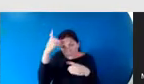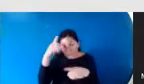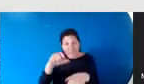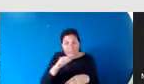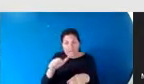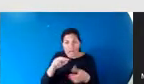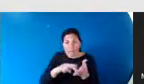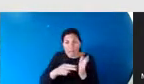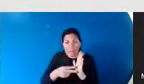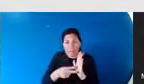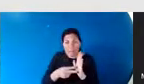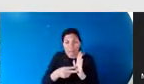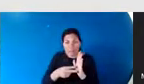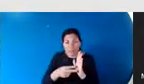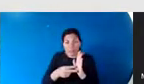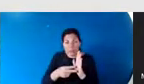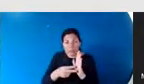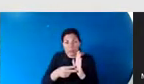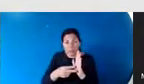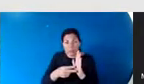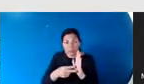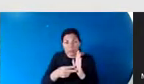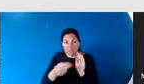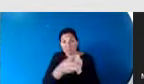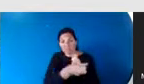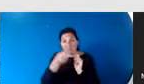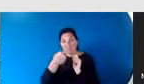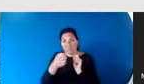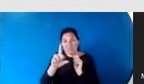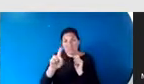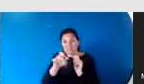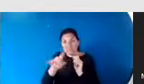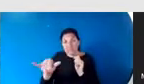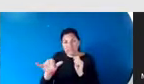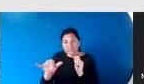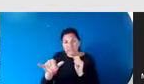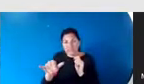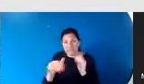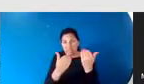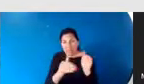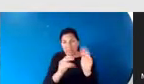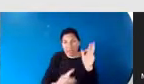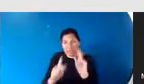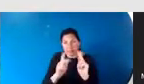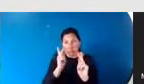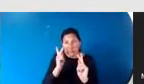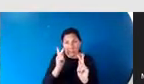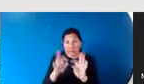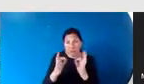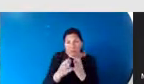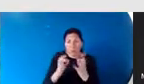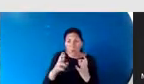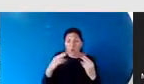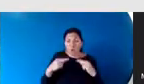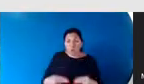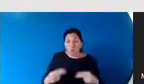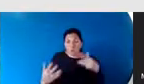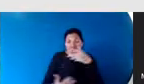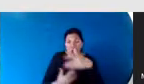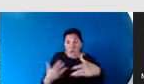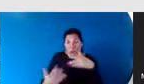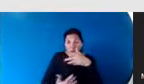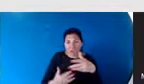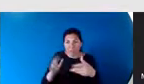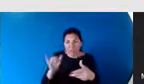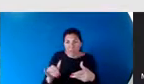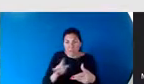result in us taking away people's dignity to be able to stand tall, look each other in the eye and actually have the kind of human interactions that elevates us as a human